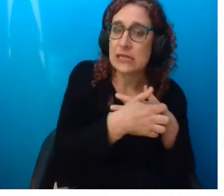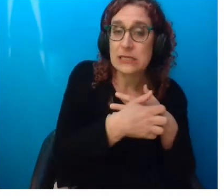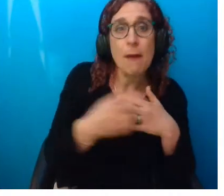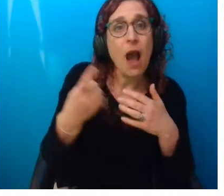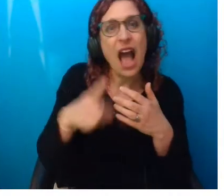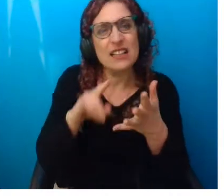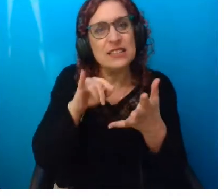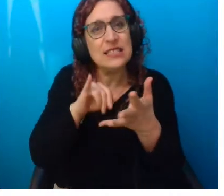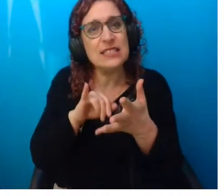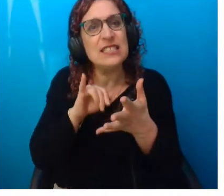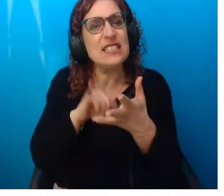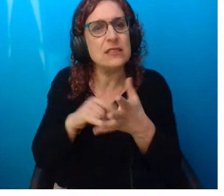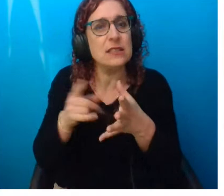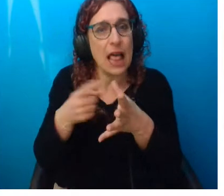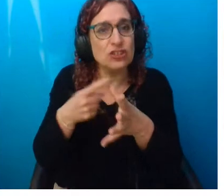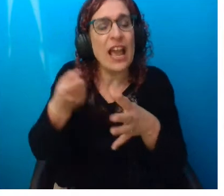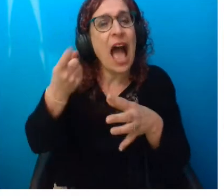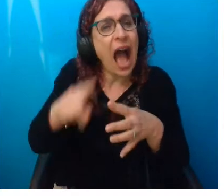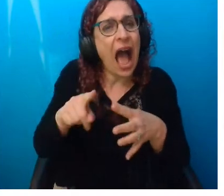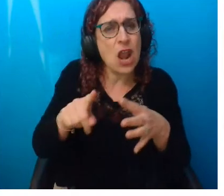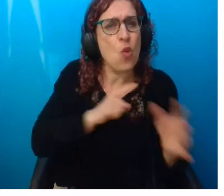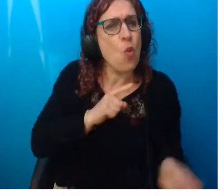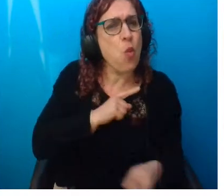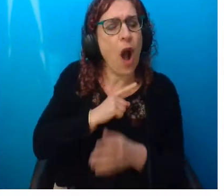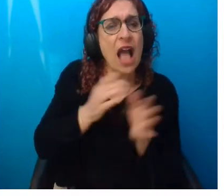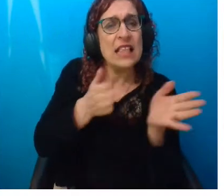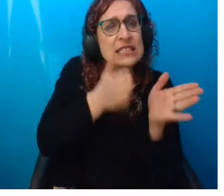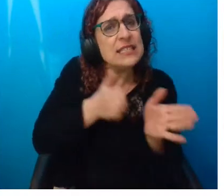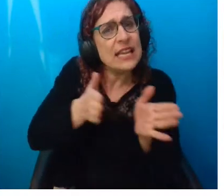also seasonality of eczema or flares.